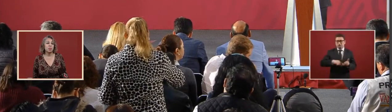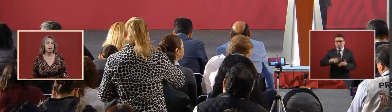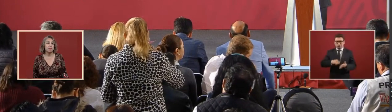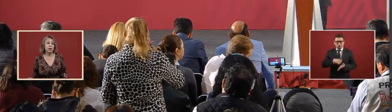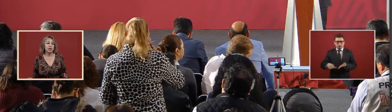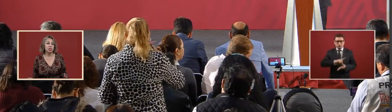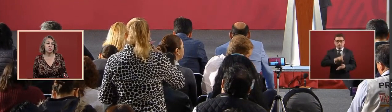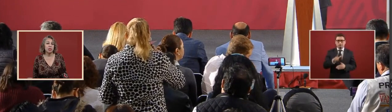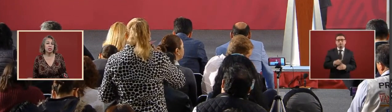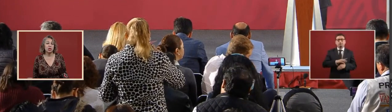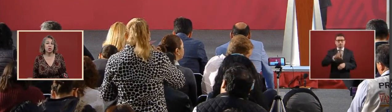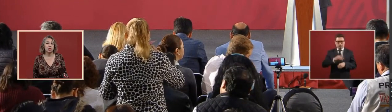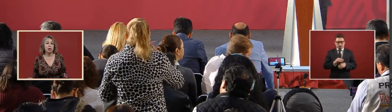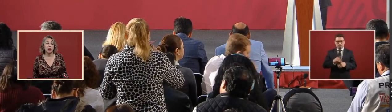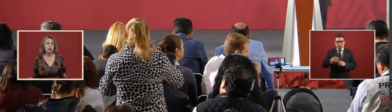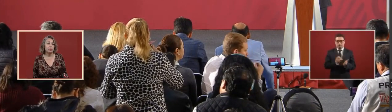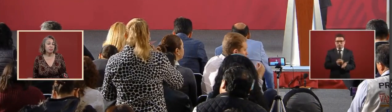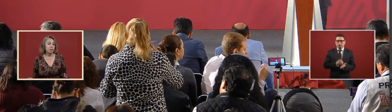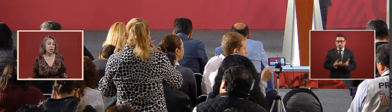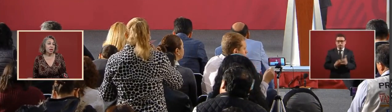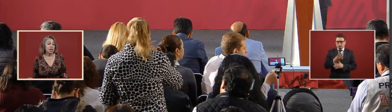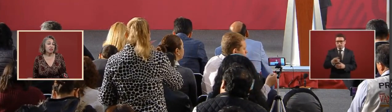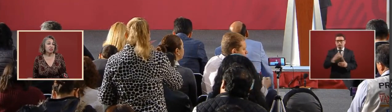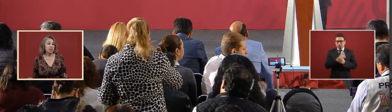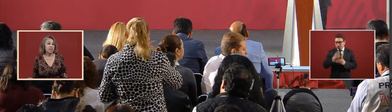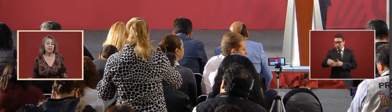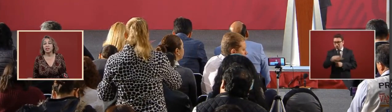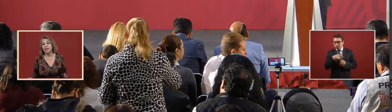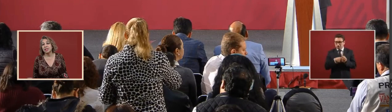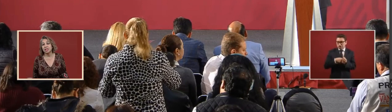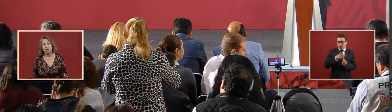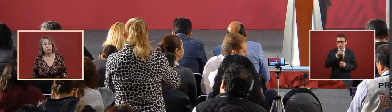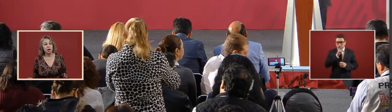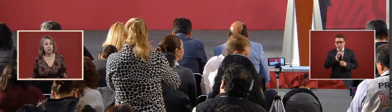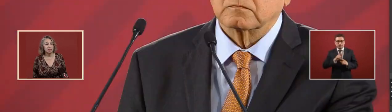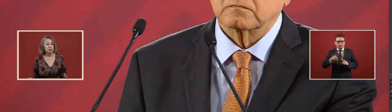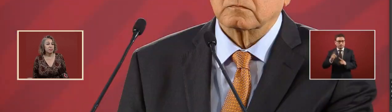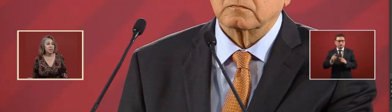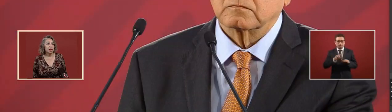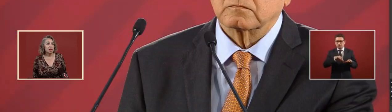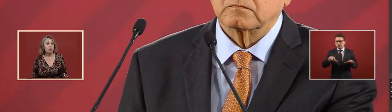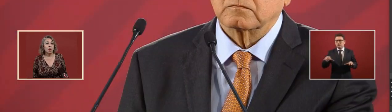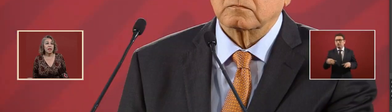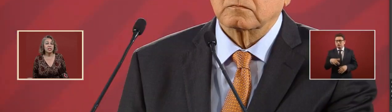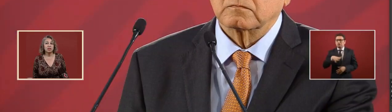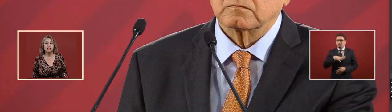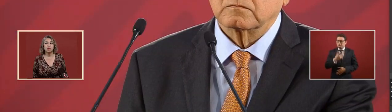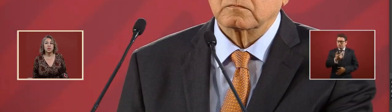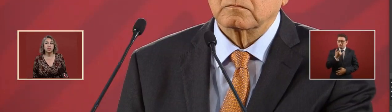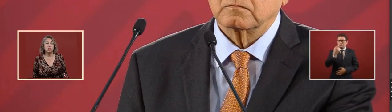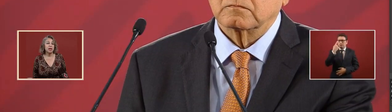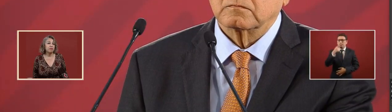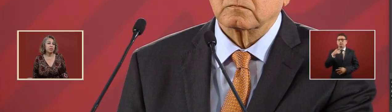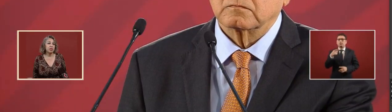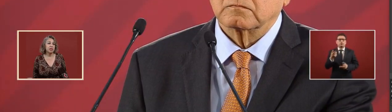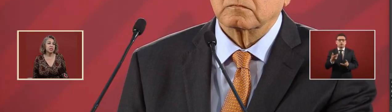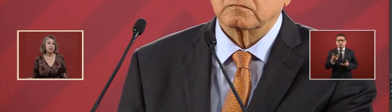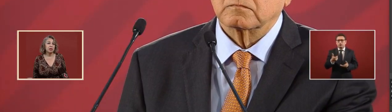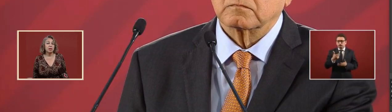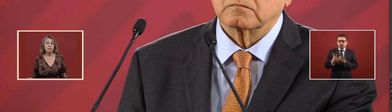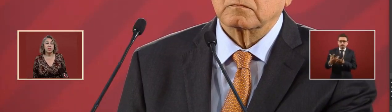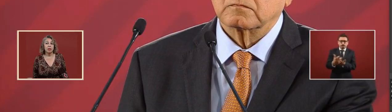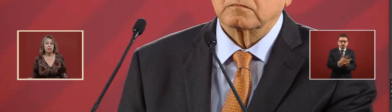close and open up bars with new, there's lots of clandestine bars. Why is there so much money for